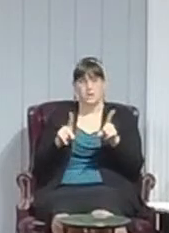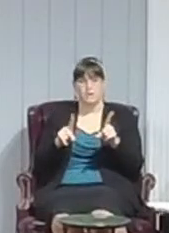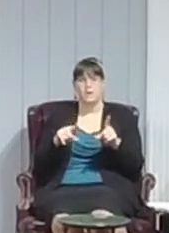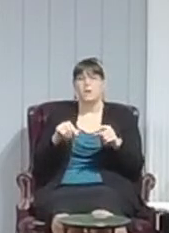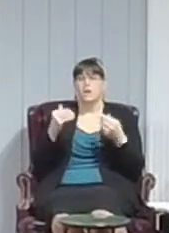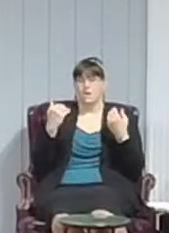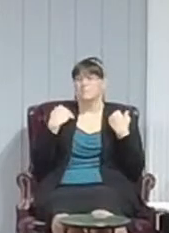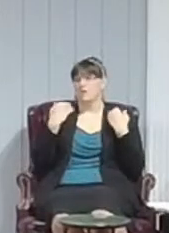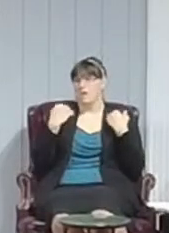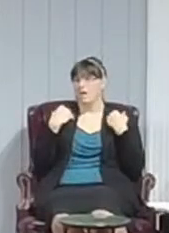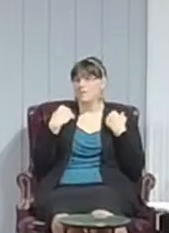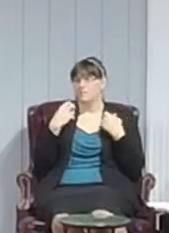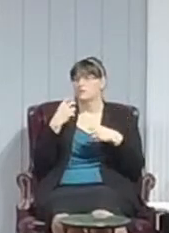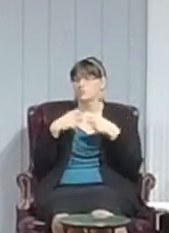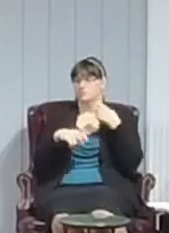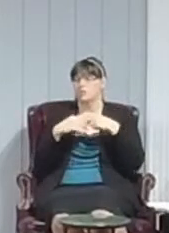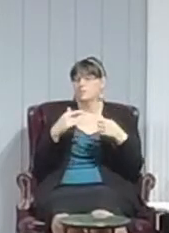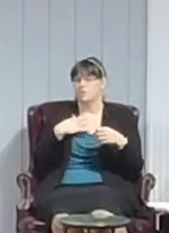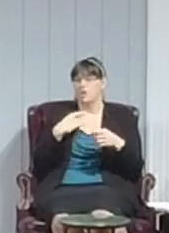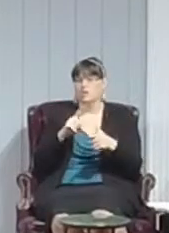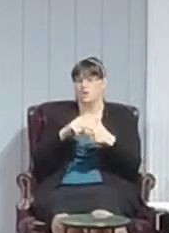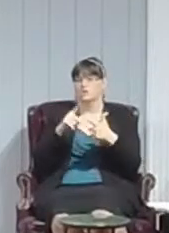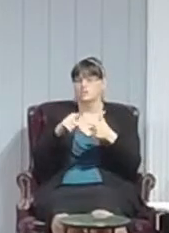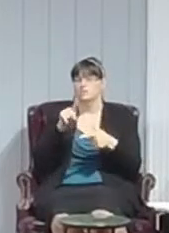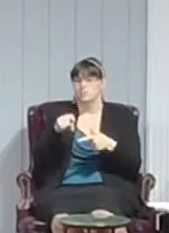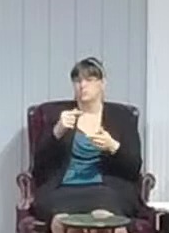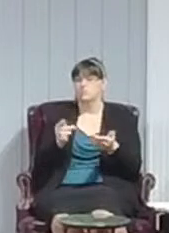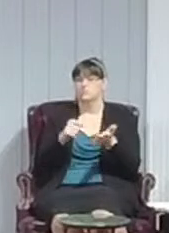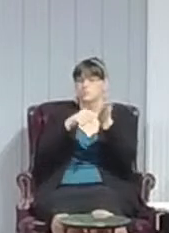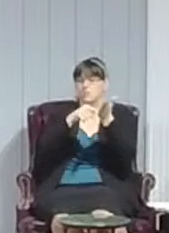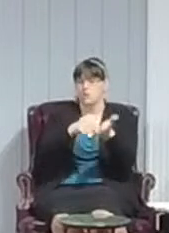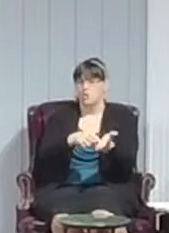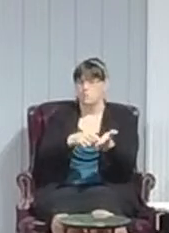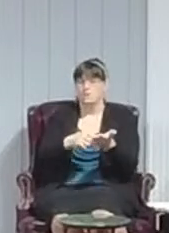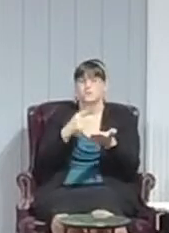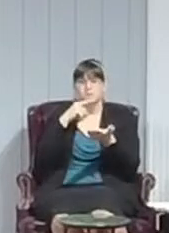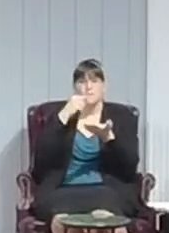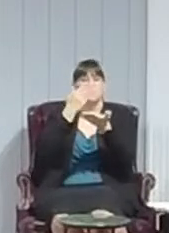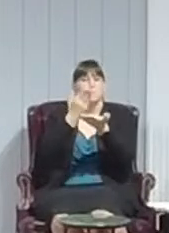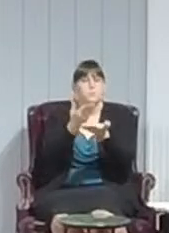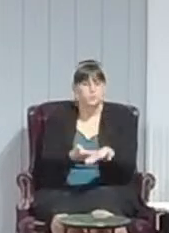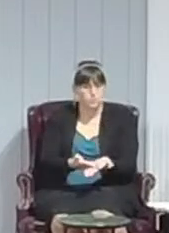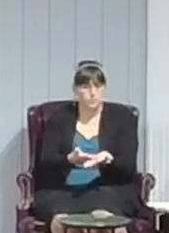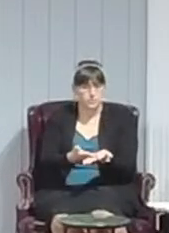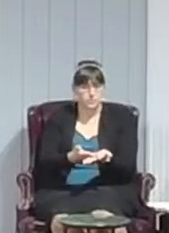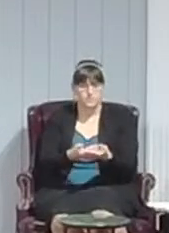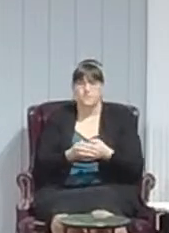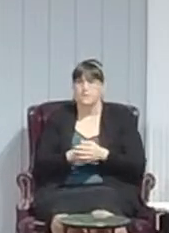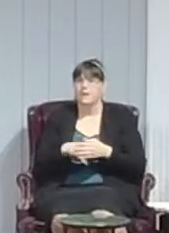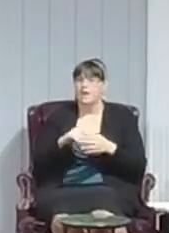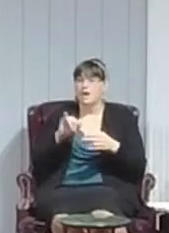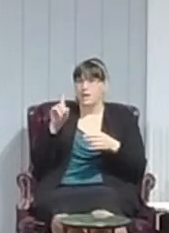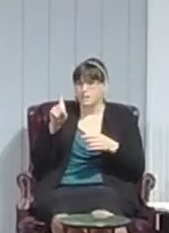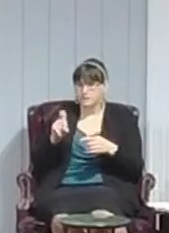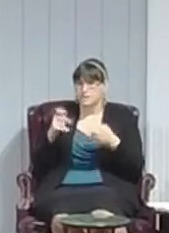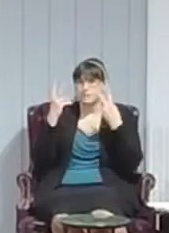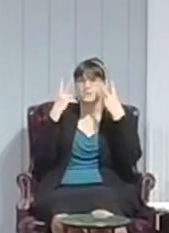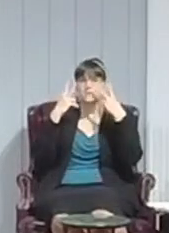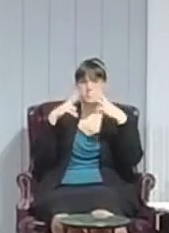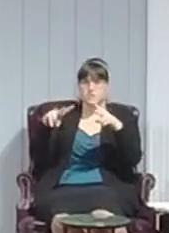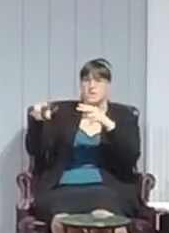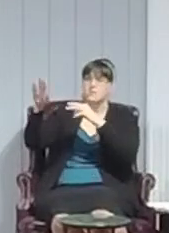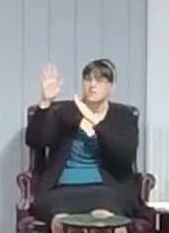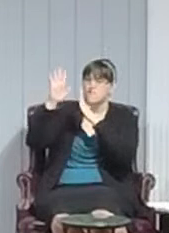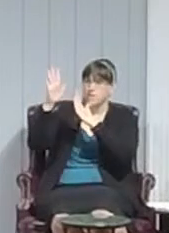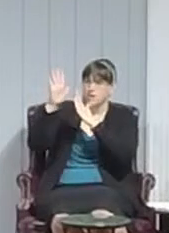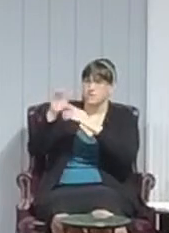passage. I'm going to have a troubled heart until you show me some evidence, show me some proof. I got to see the Father. If you'll